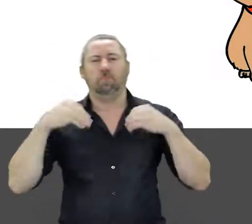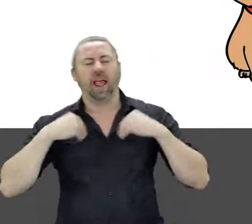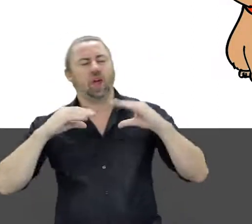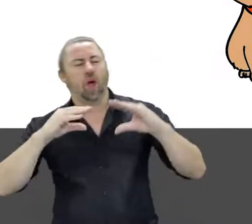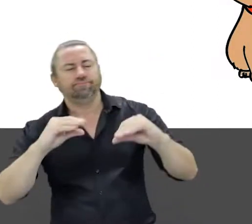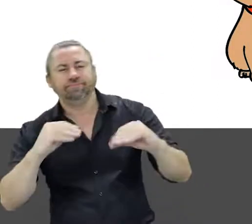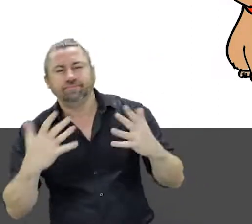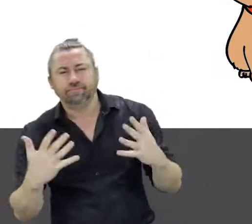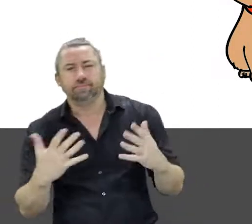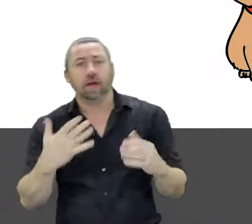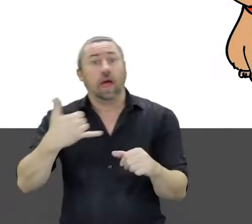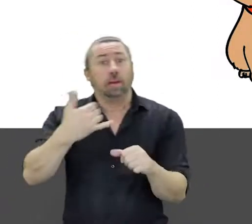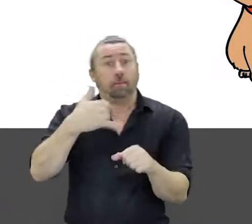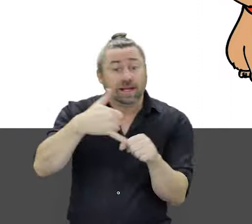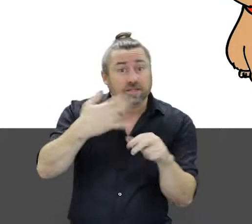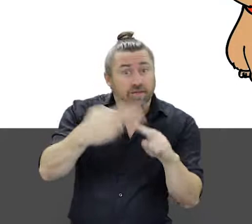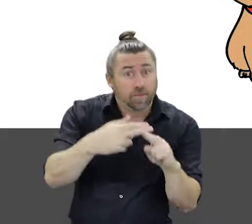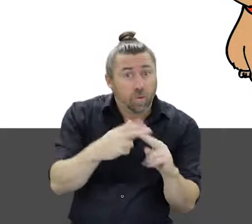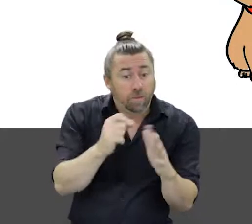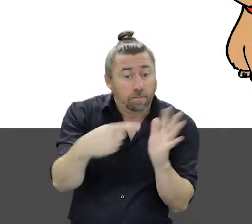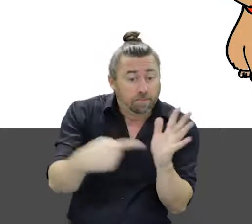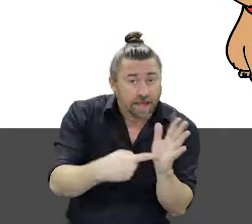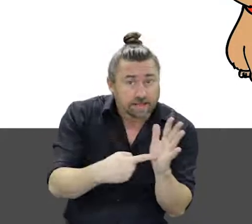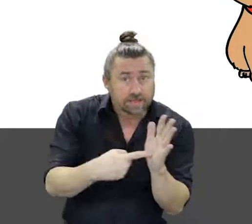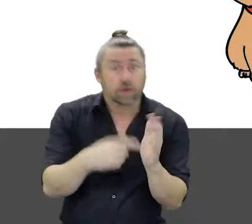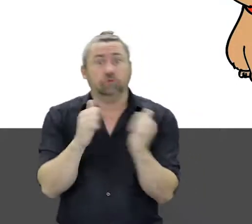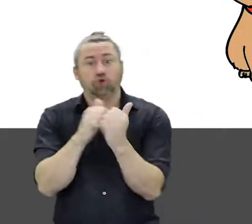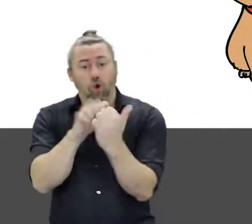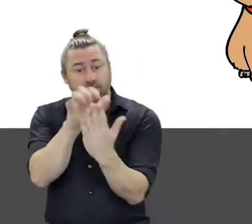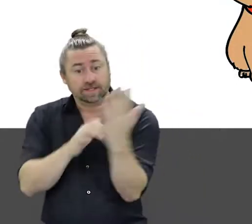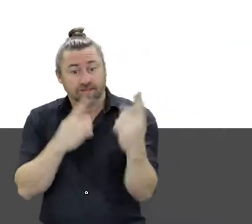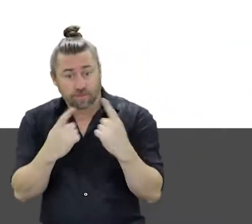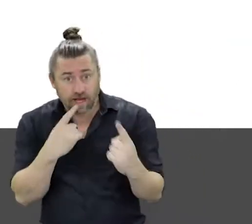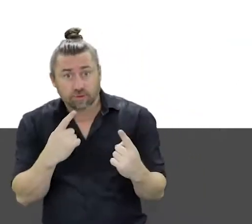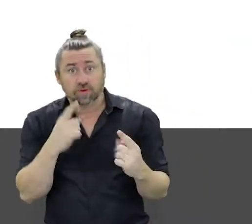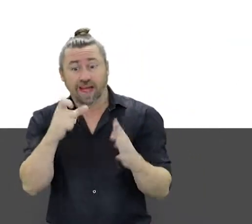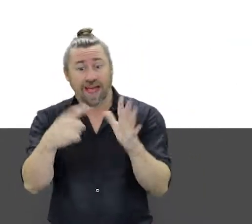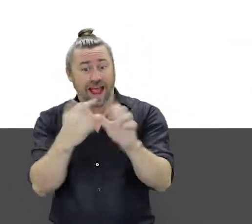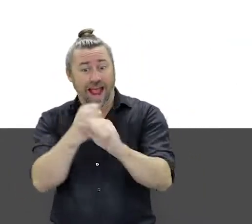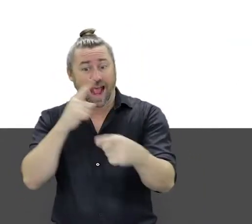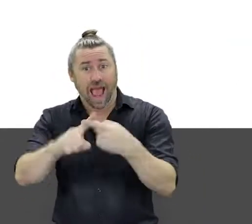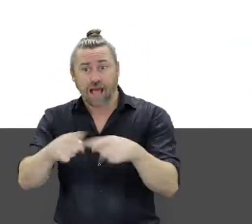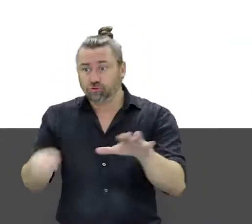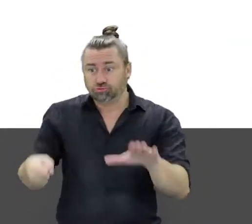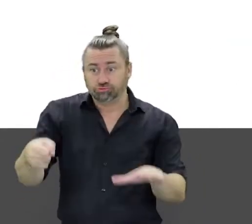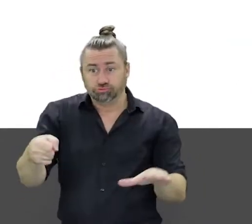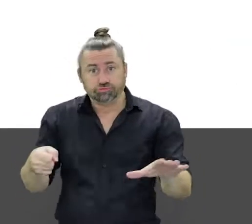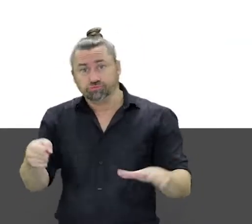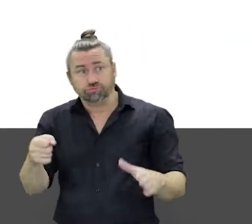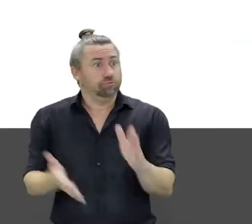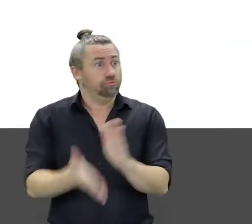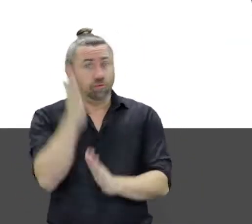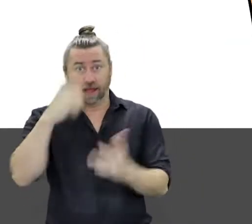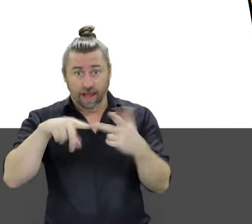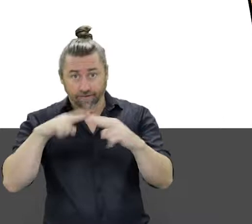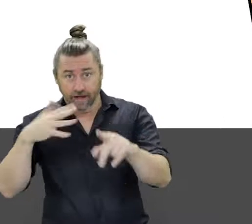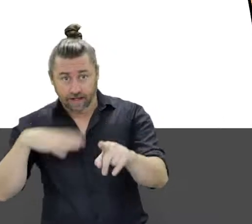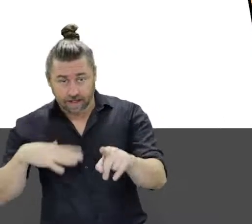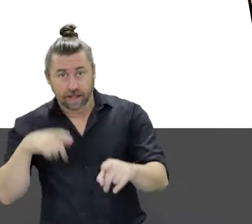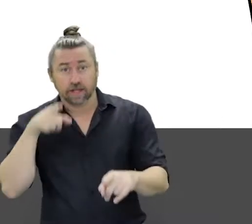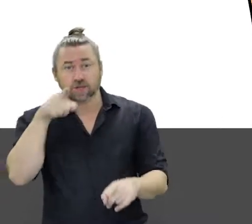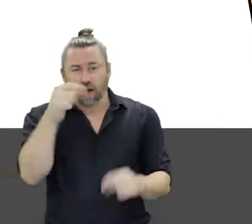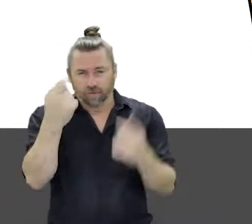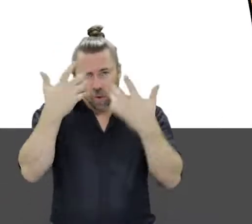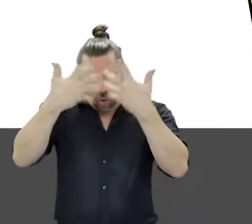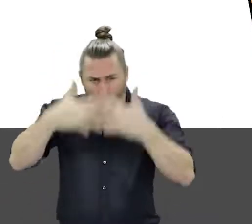relevant documentation, and a travel cage where necessary? Have you identified where you will evacuate your animals